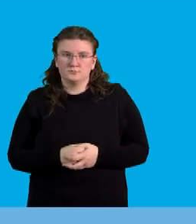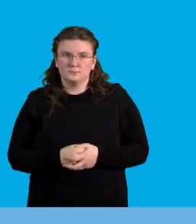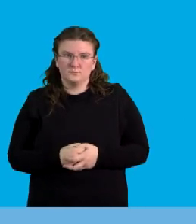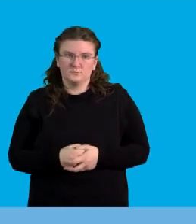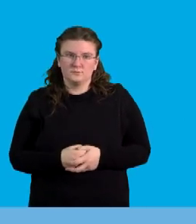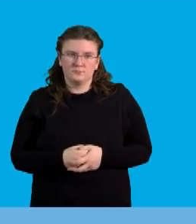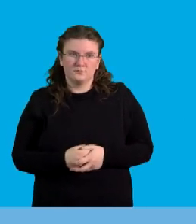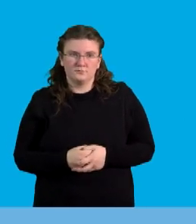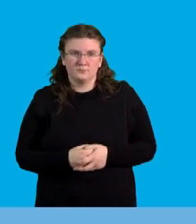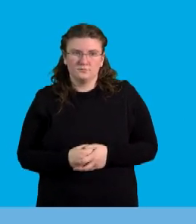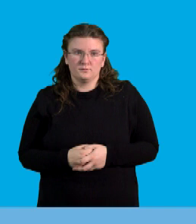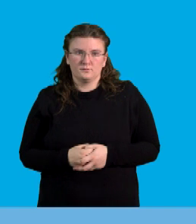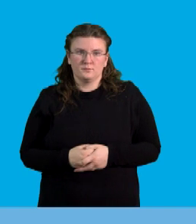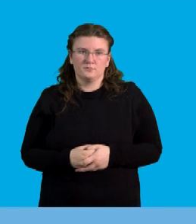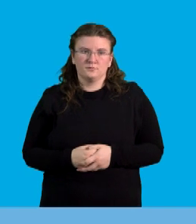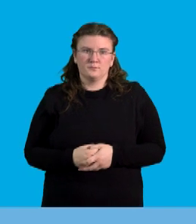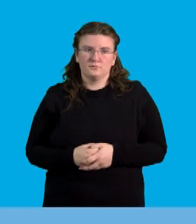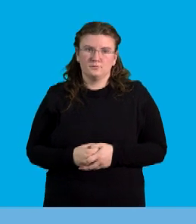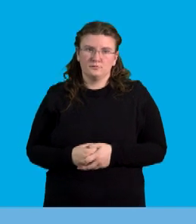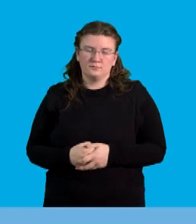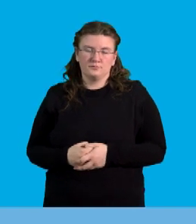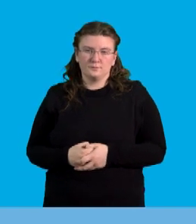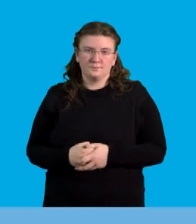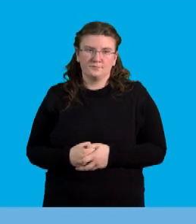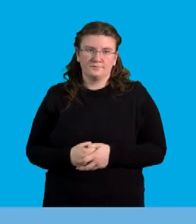because of the high